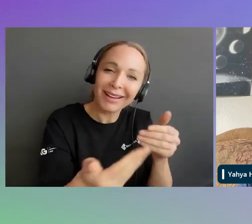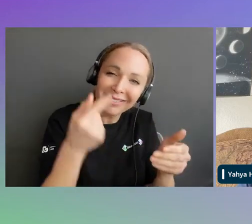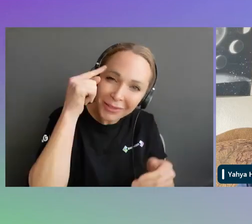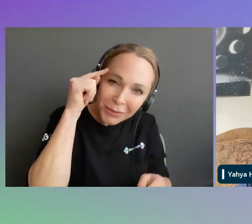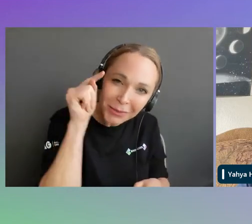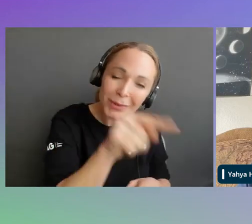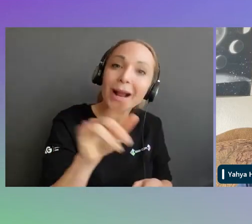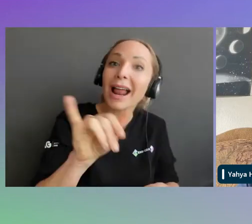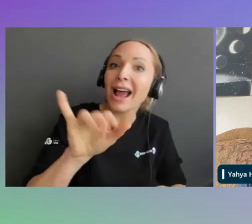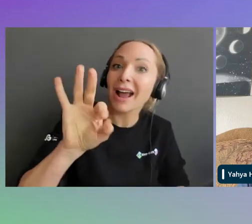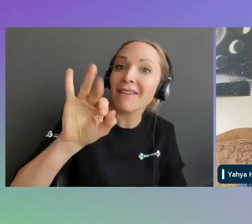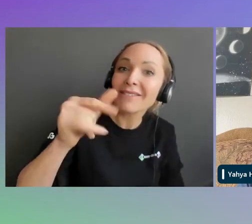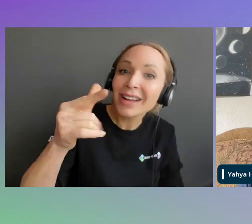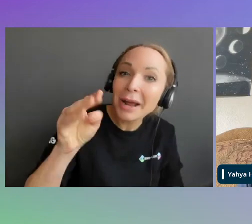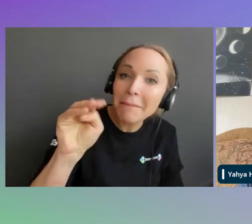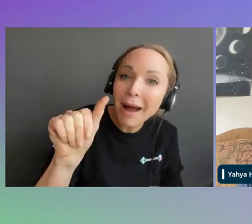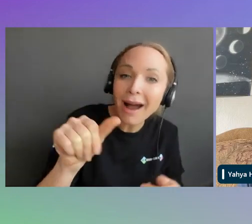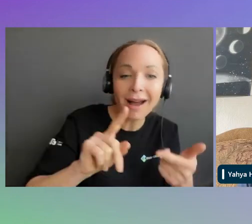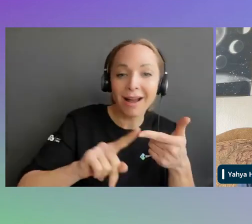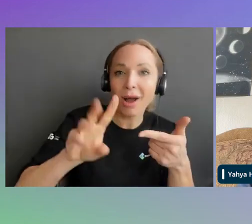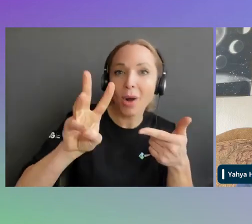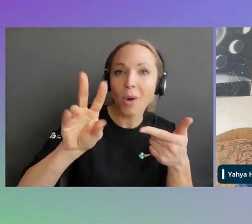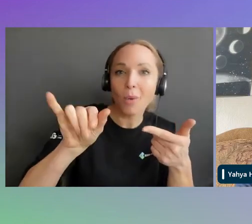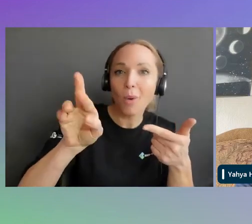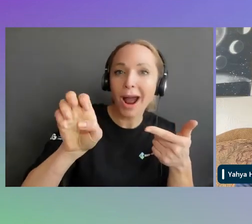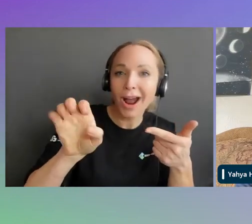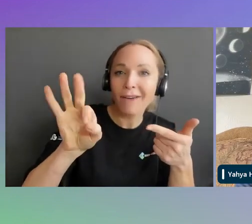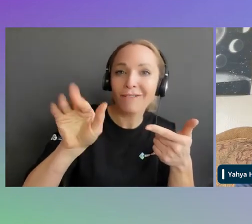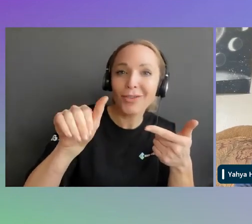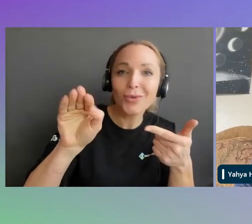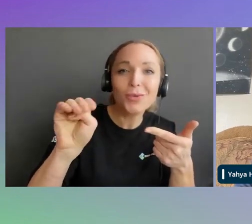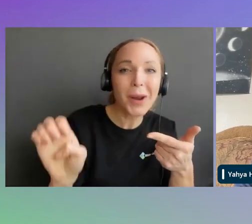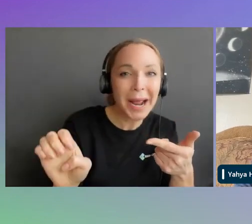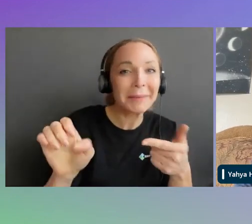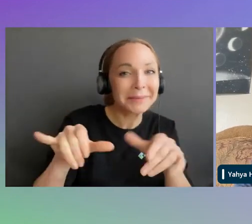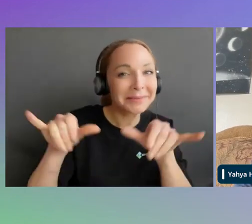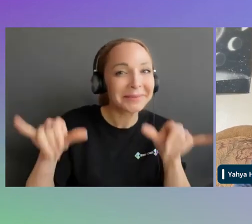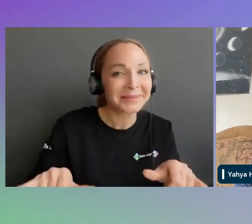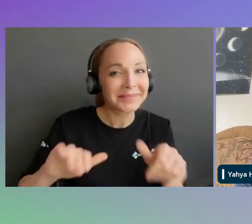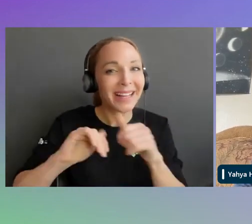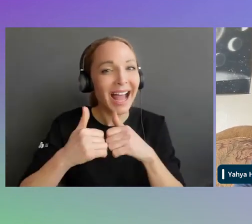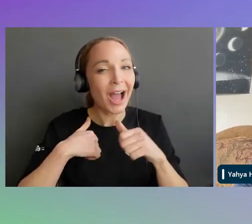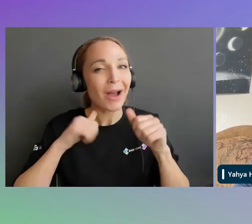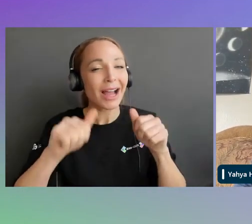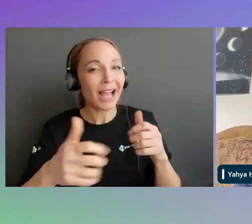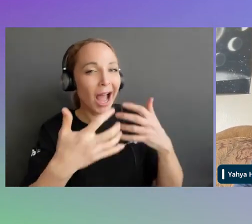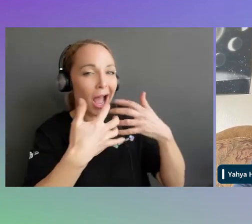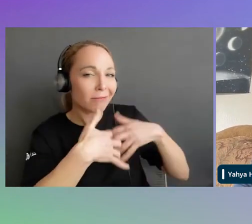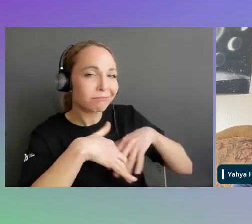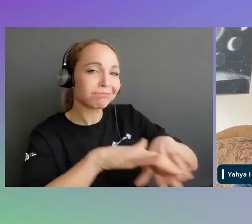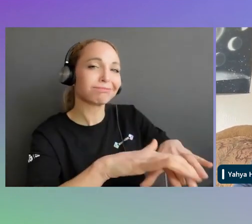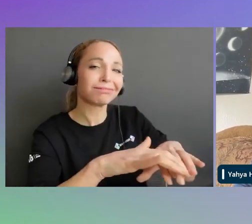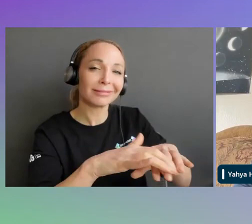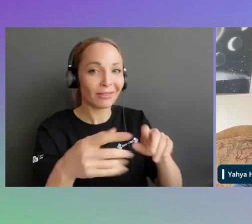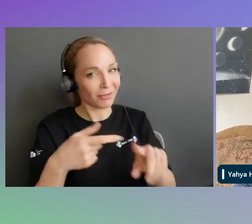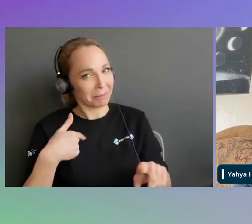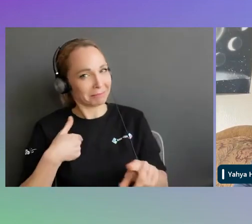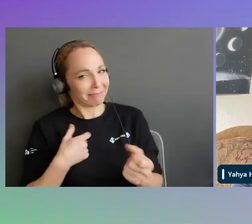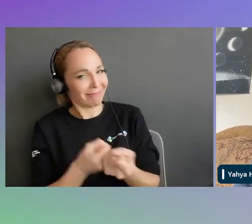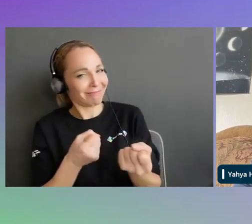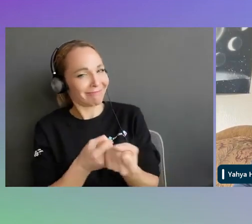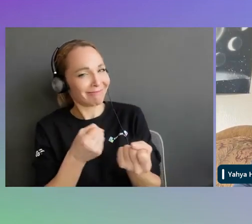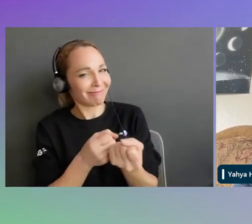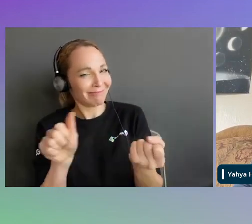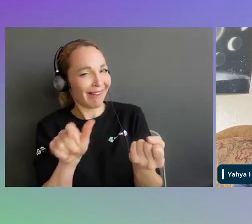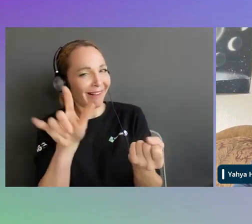wireframing systems to make the transition into code more seamless from an ally standpoint? Yeah, that's a wonderful question, because